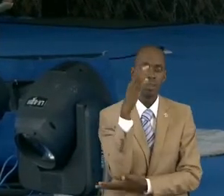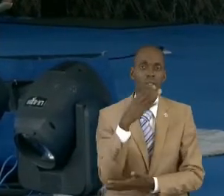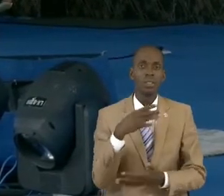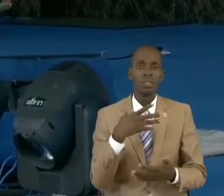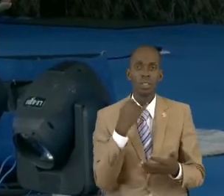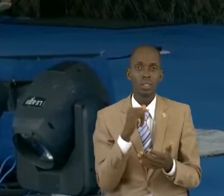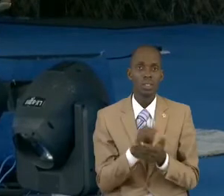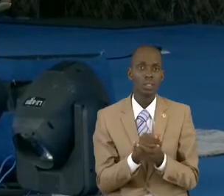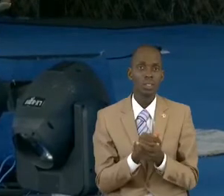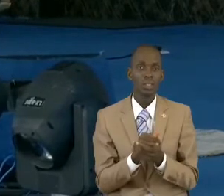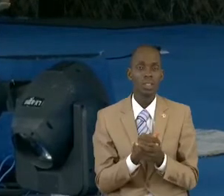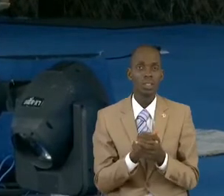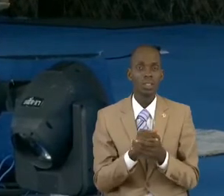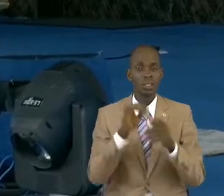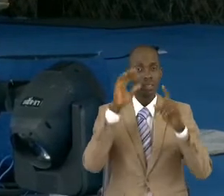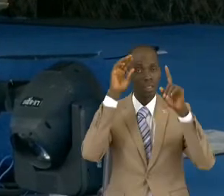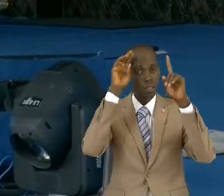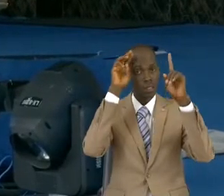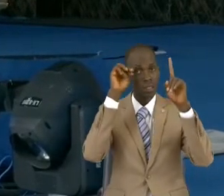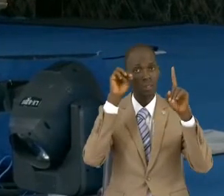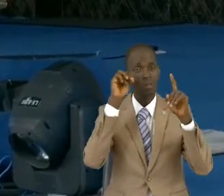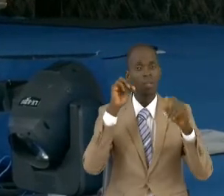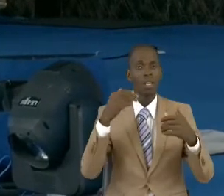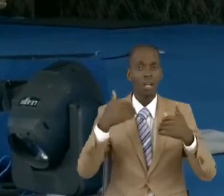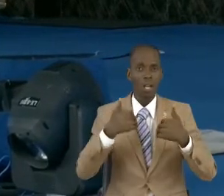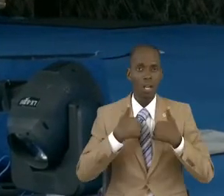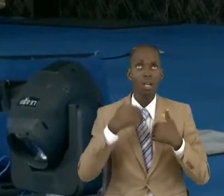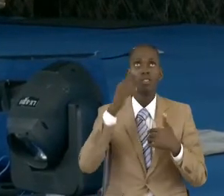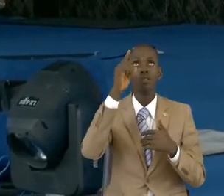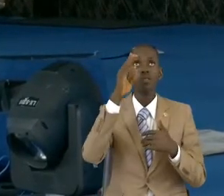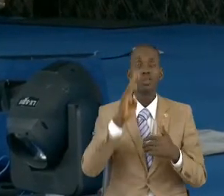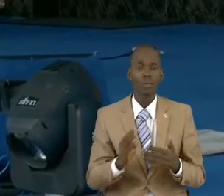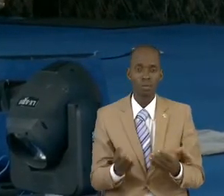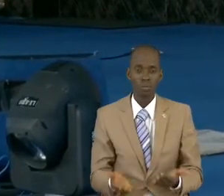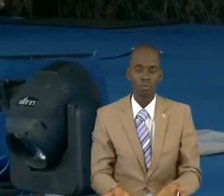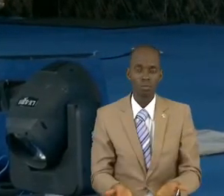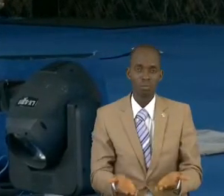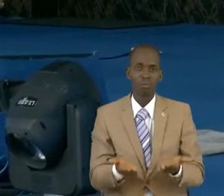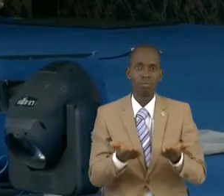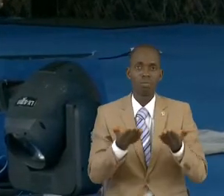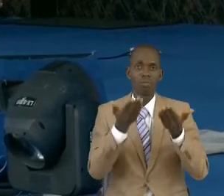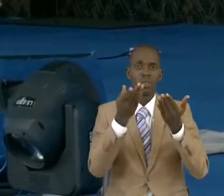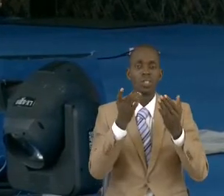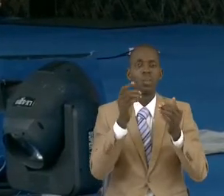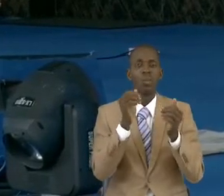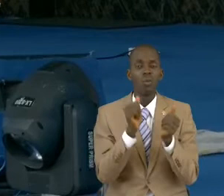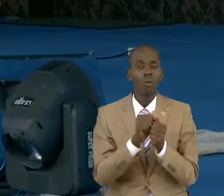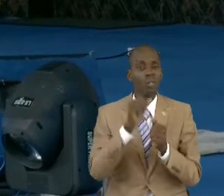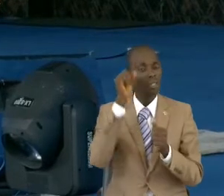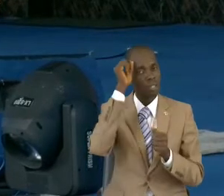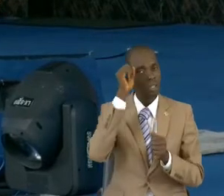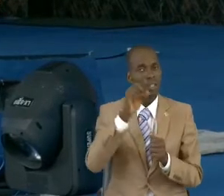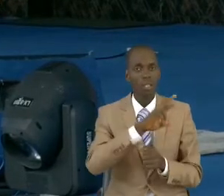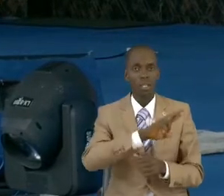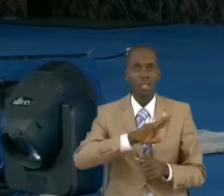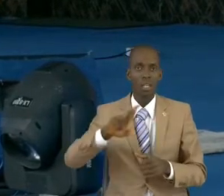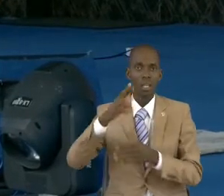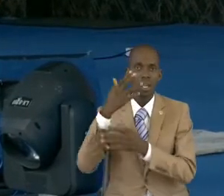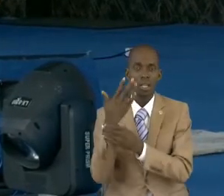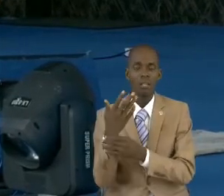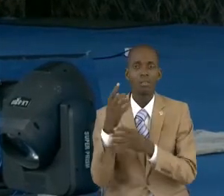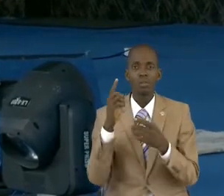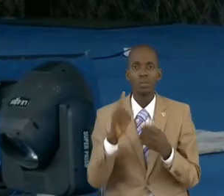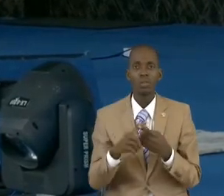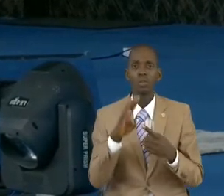as God exalted with his right hand to be a